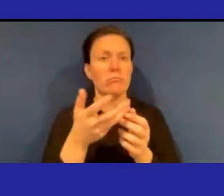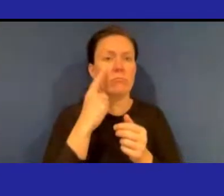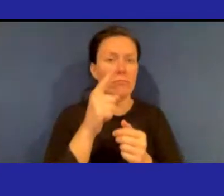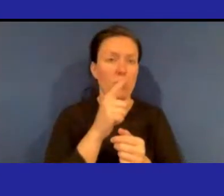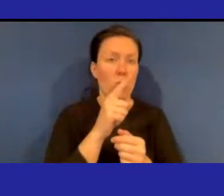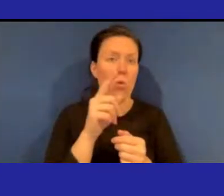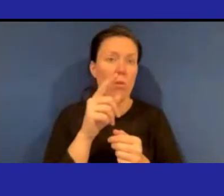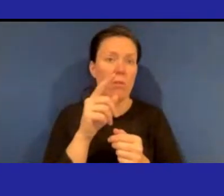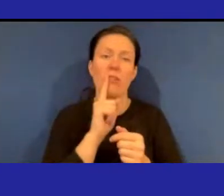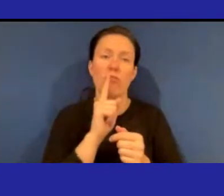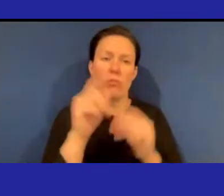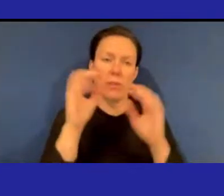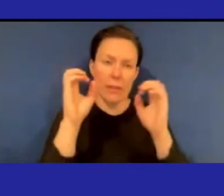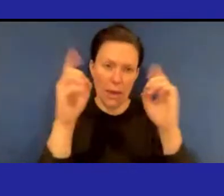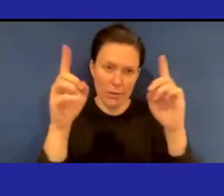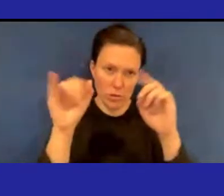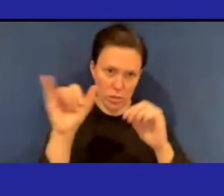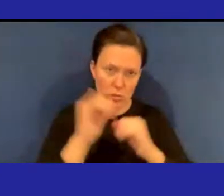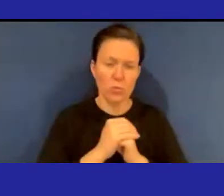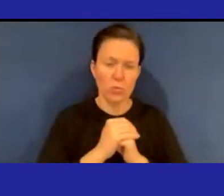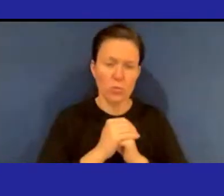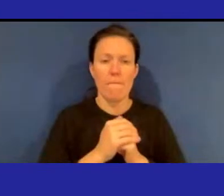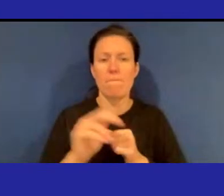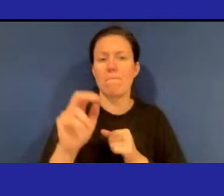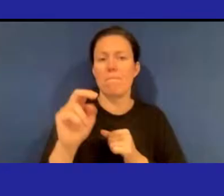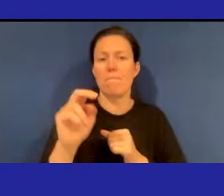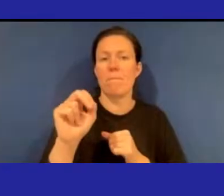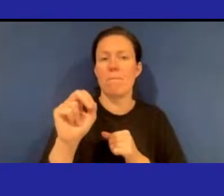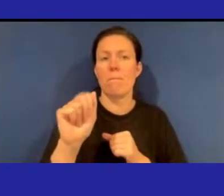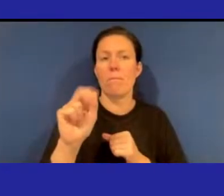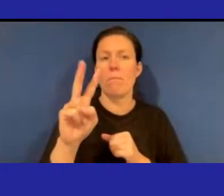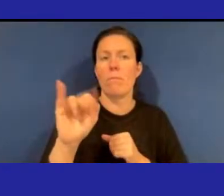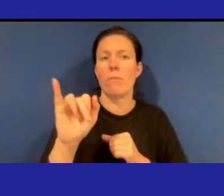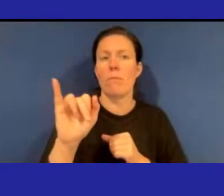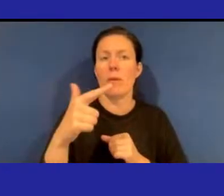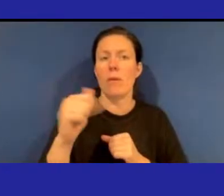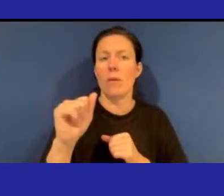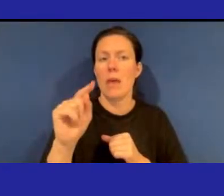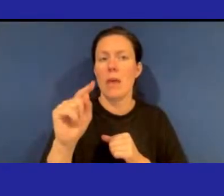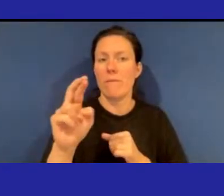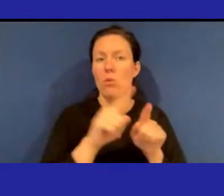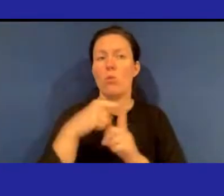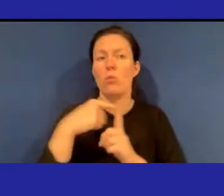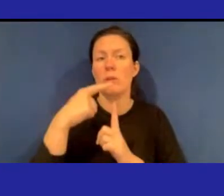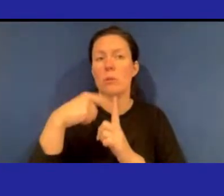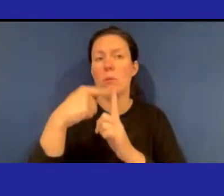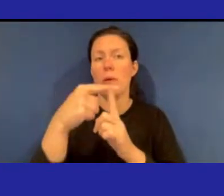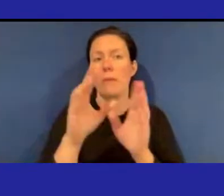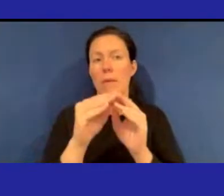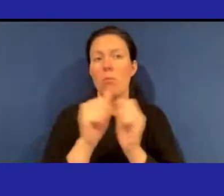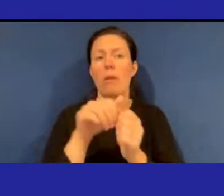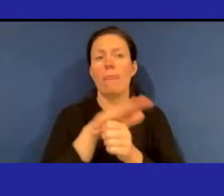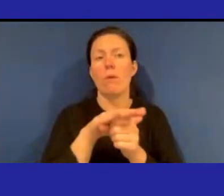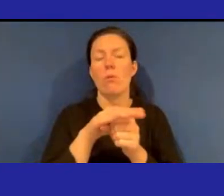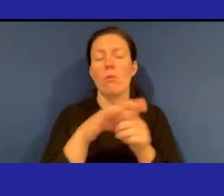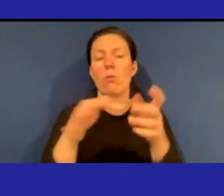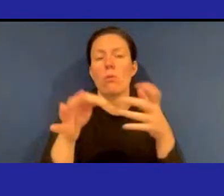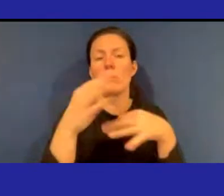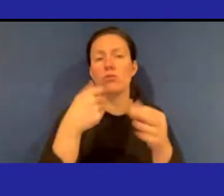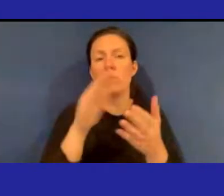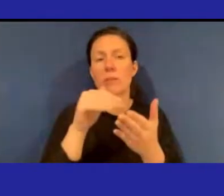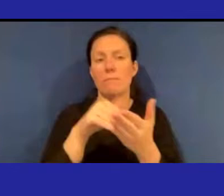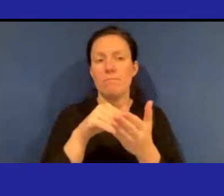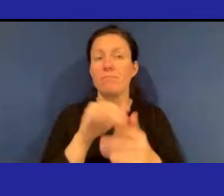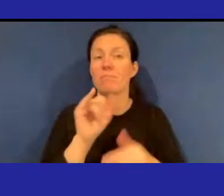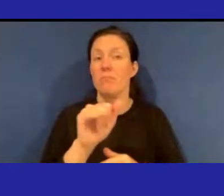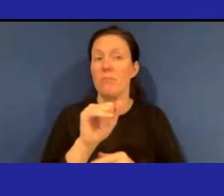The Navigator also started to have monthly meetings with the local transplant centers, and these have been really insightful.